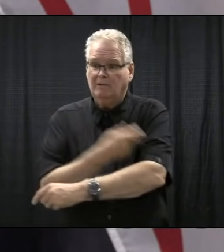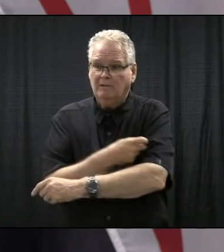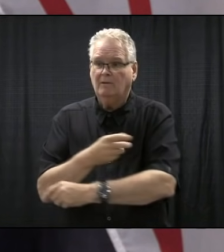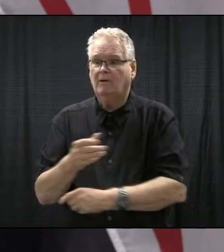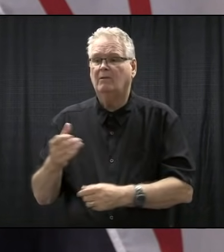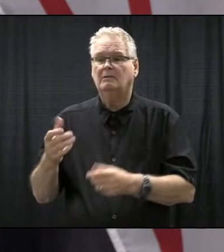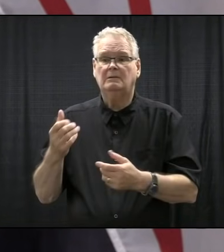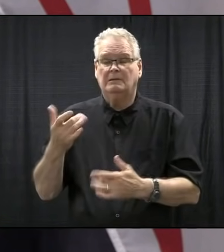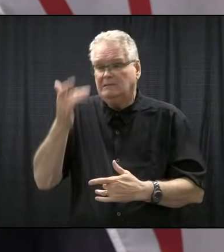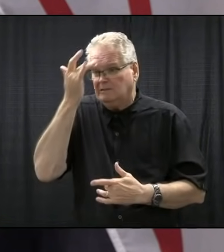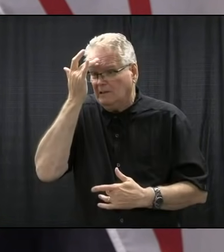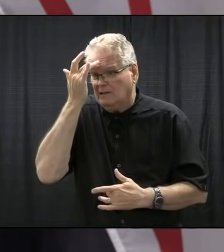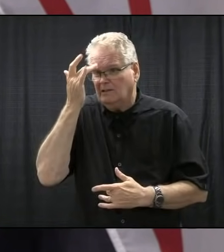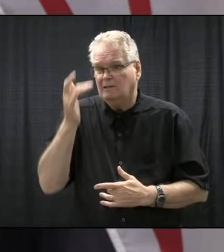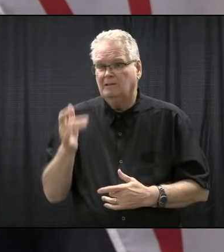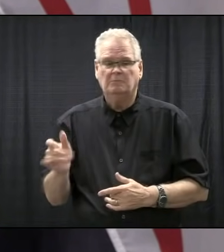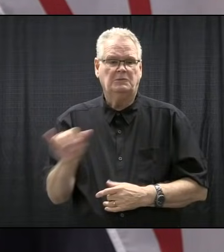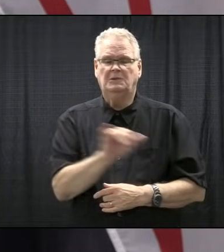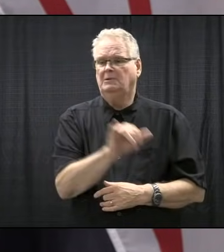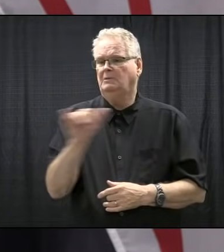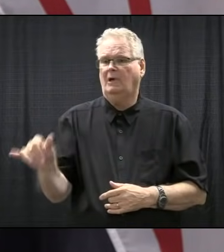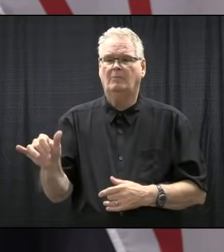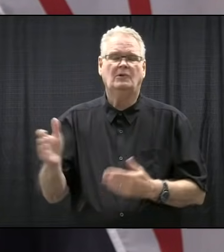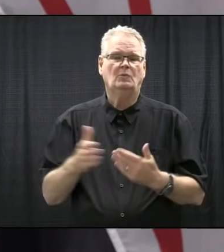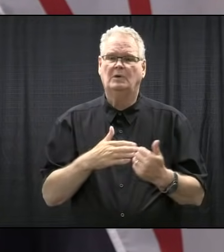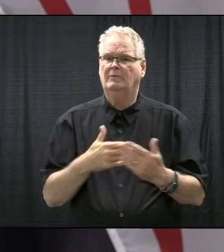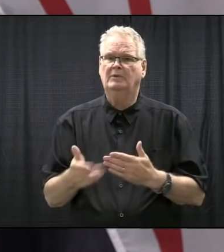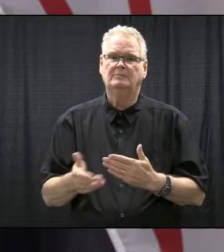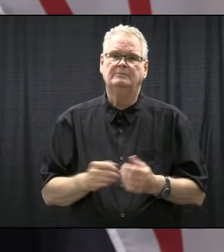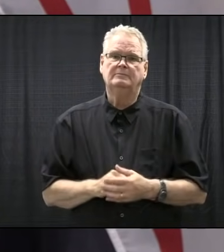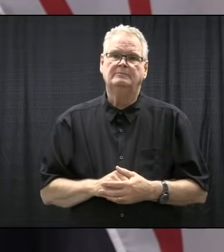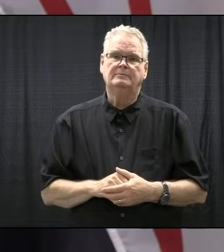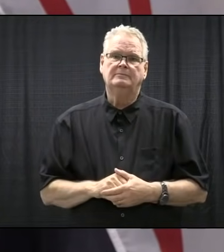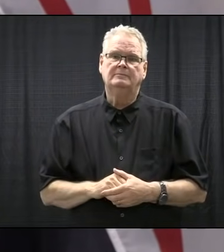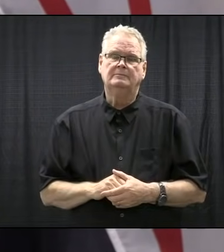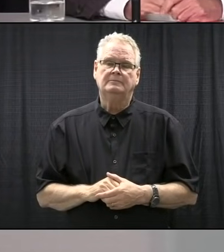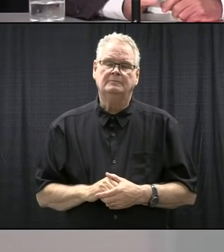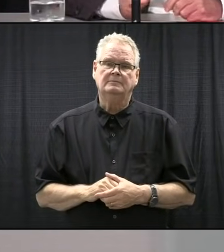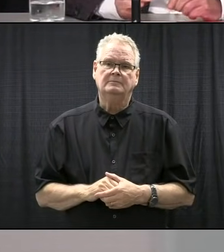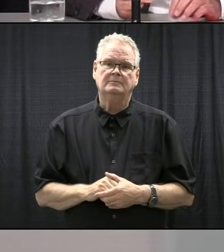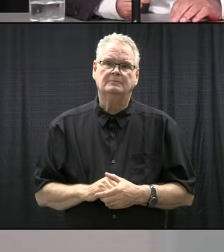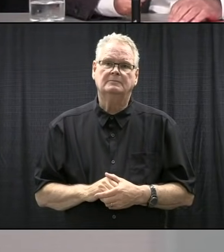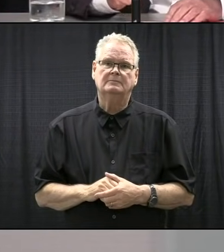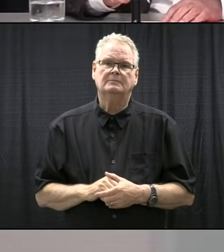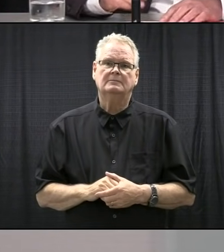may need to get more doses of the vaccine to get the same response.